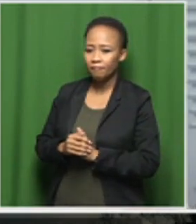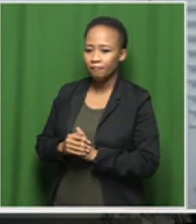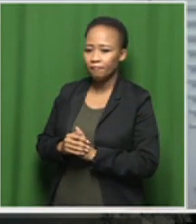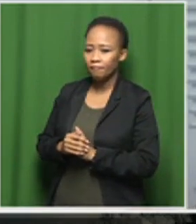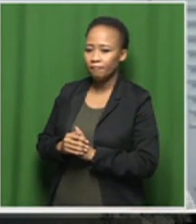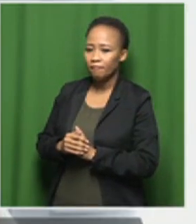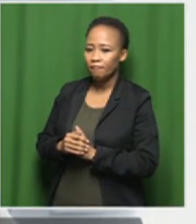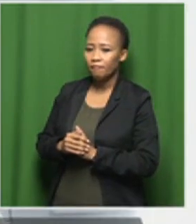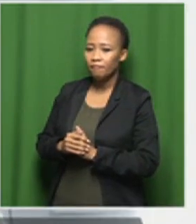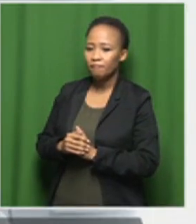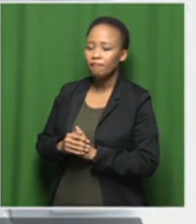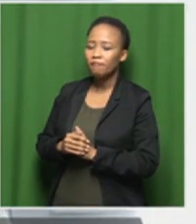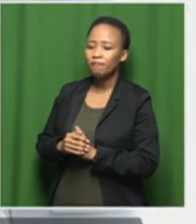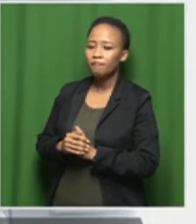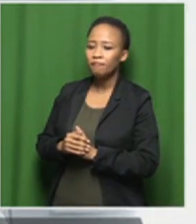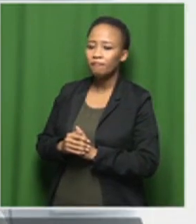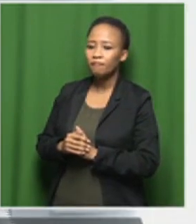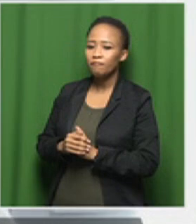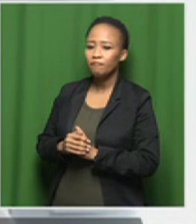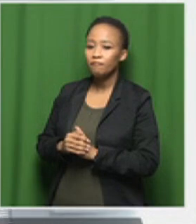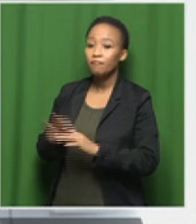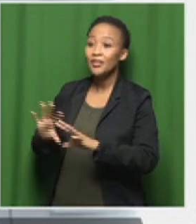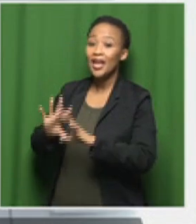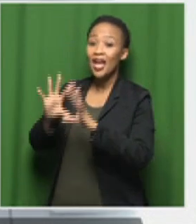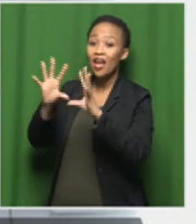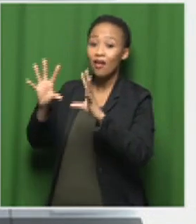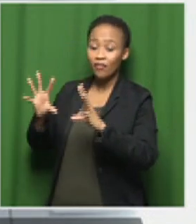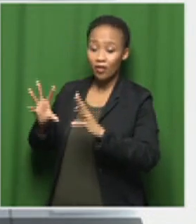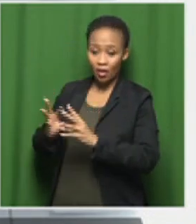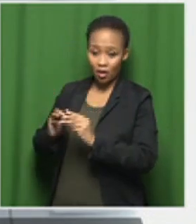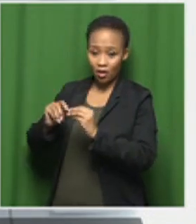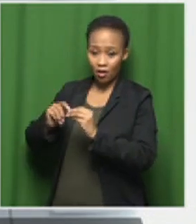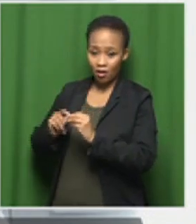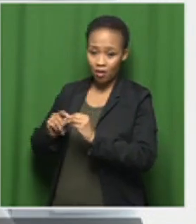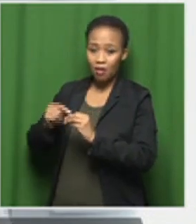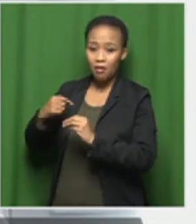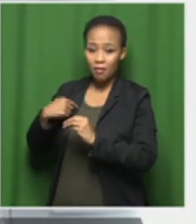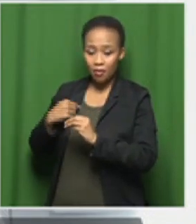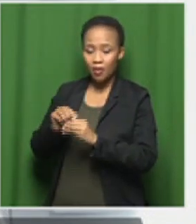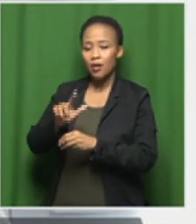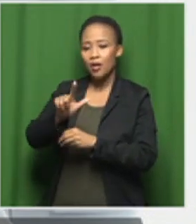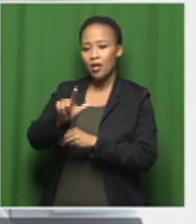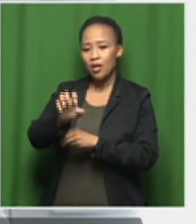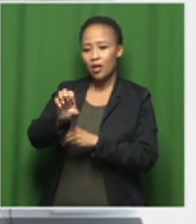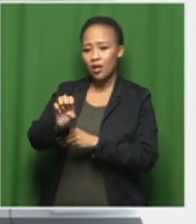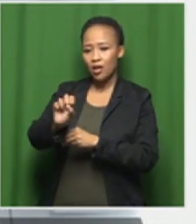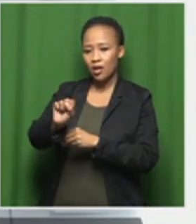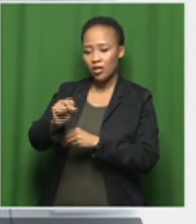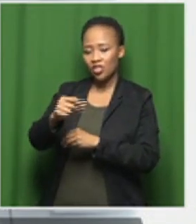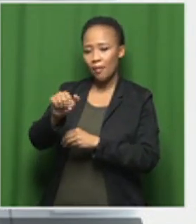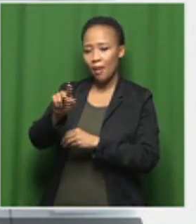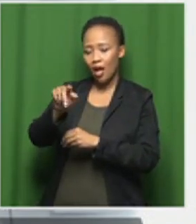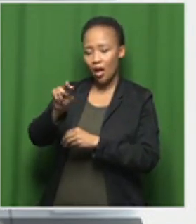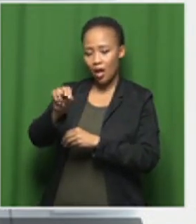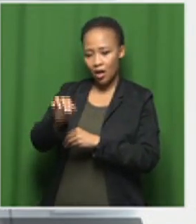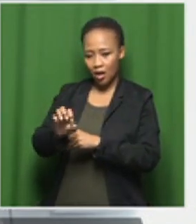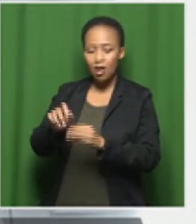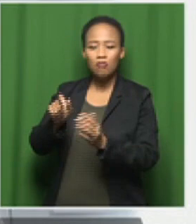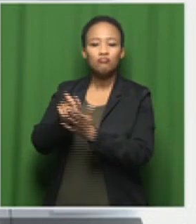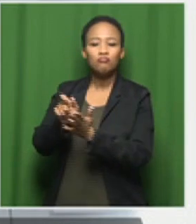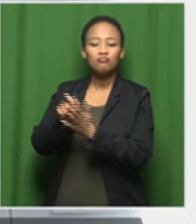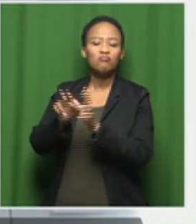I think over and above the essay that I've gotten a writer, Olwetile Shabani, to write about the Lobola negotiation